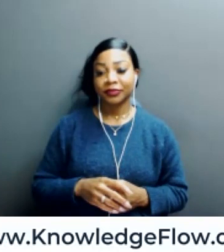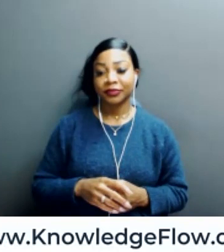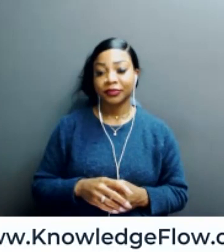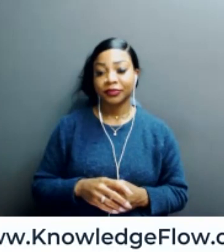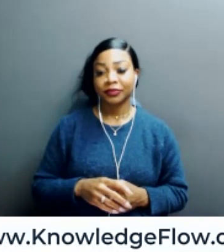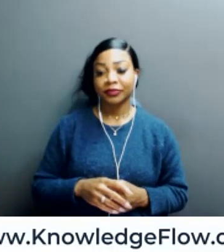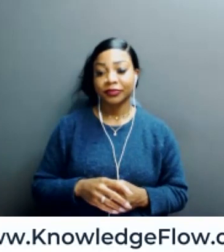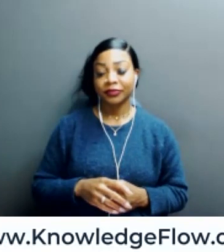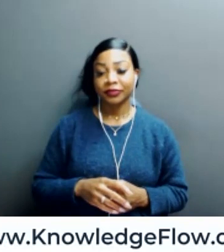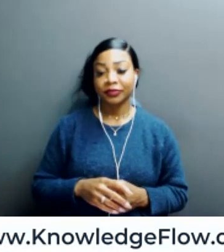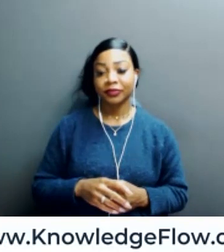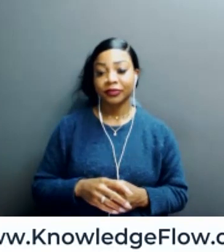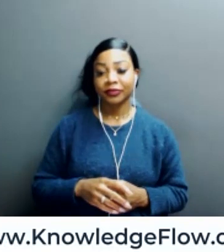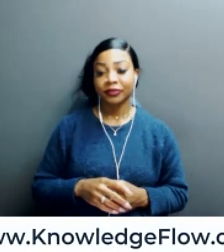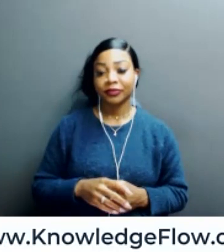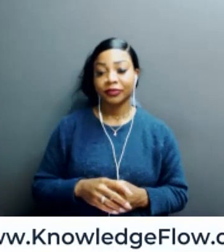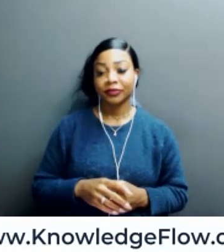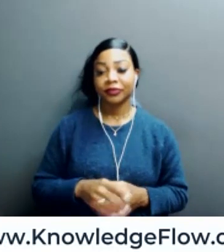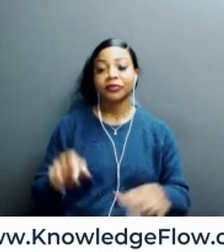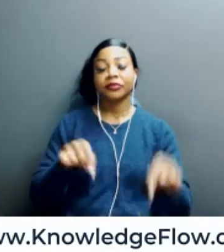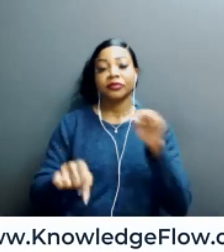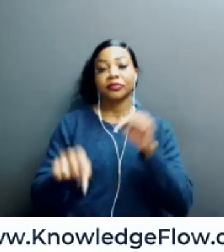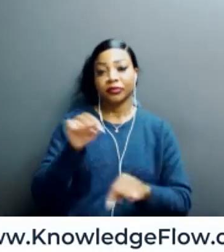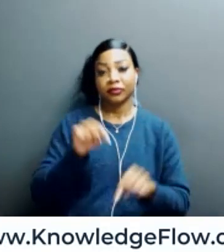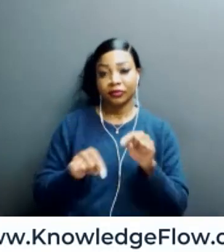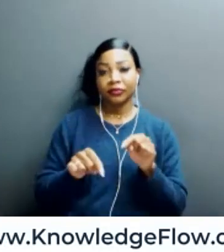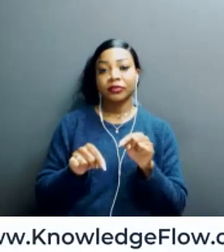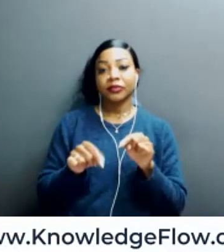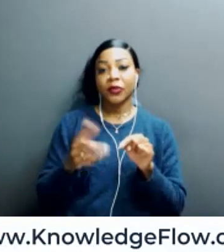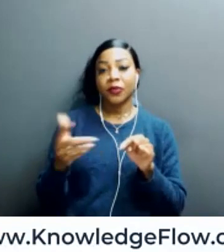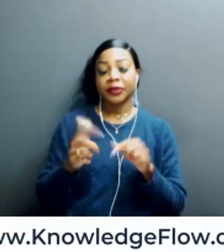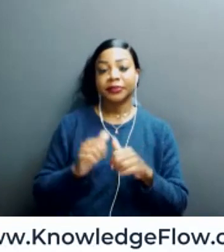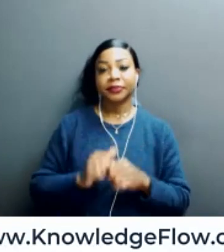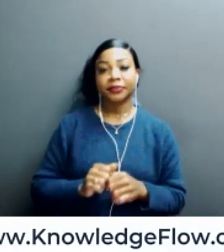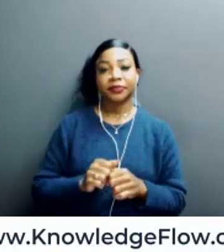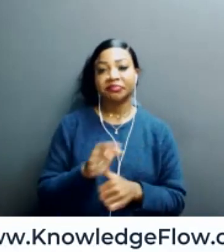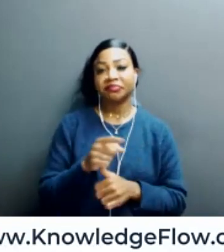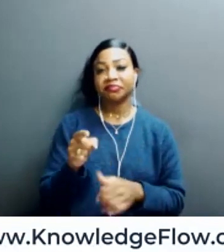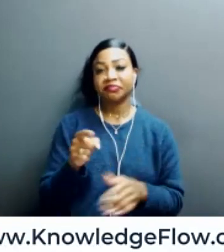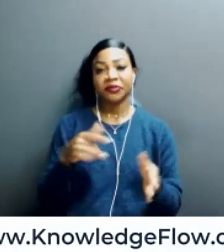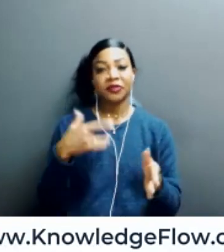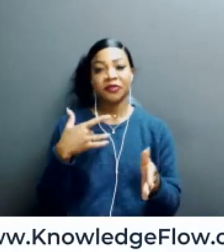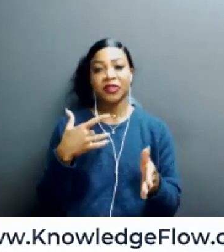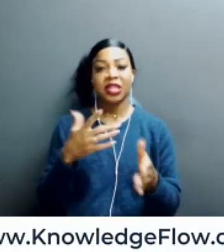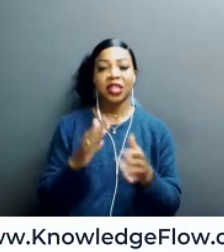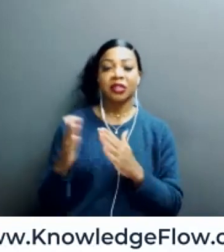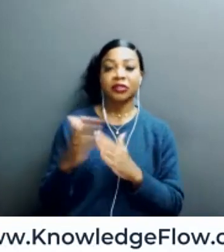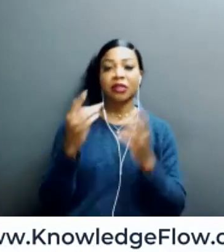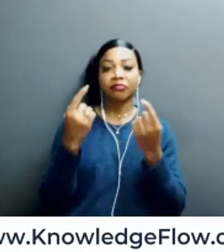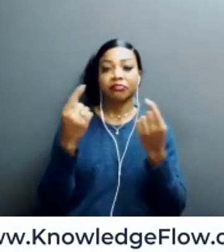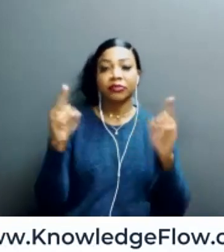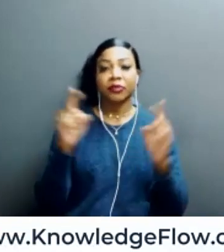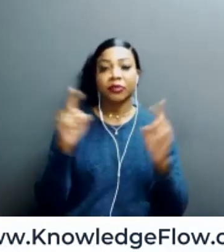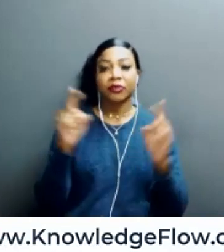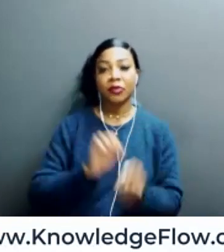to what we started touching on earlier in the during the session is what have you found were the most effective approaches in